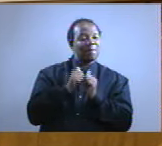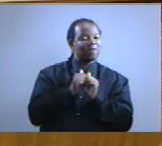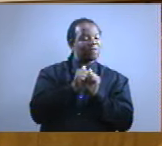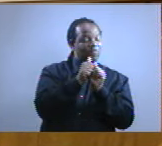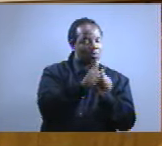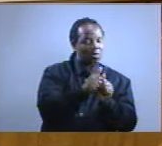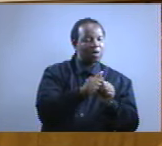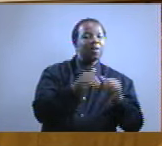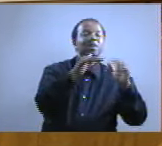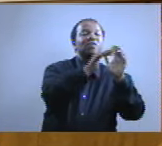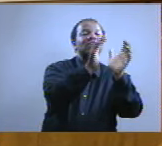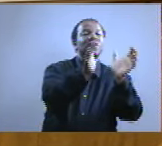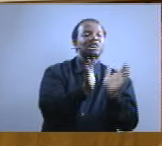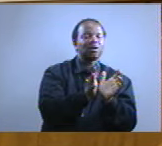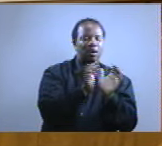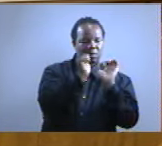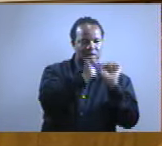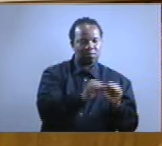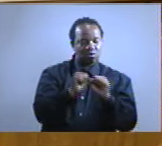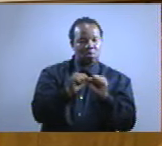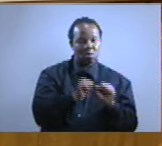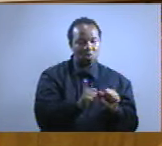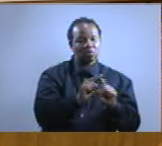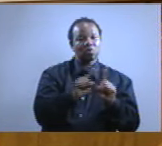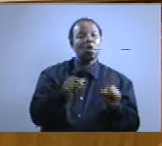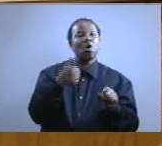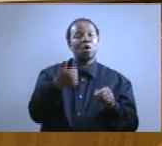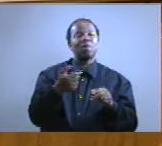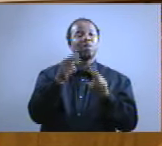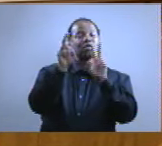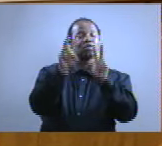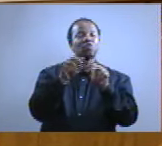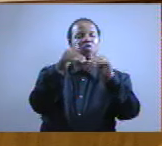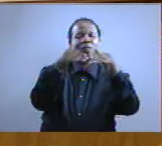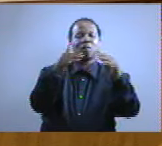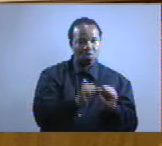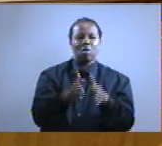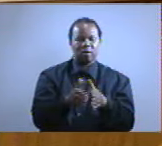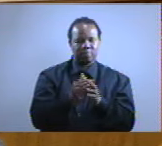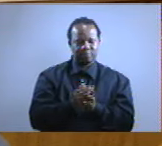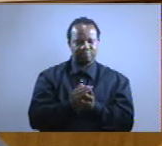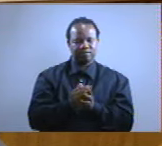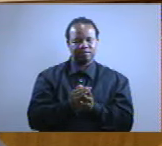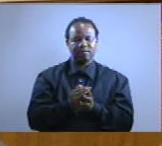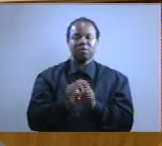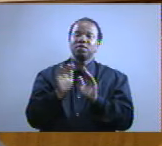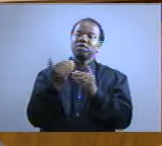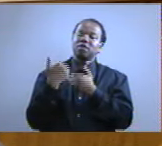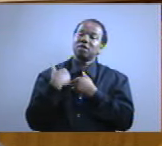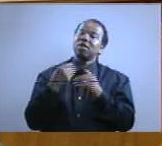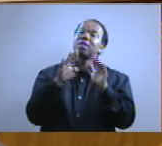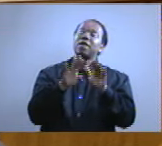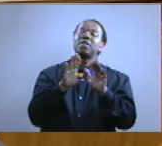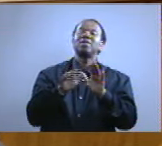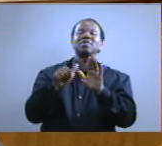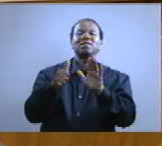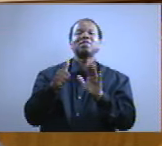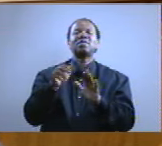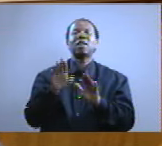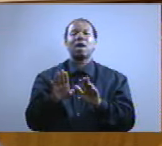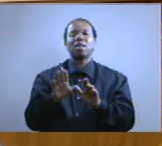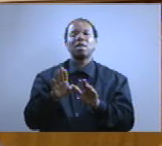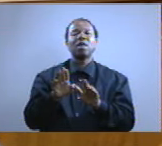and protocols pertaining to oil pollution damage. These obligations are the 1969